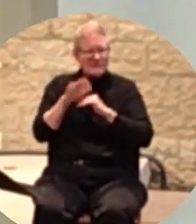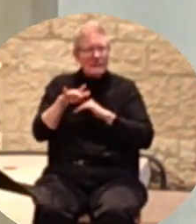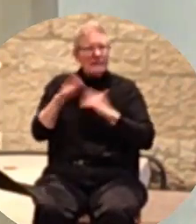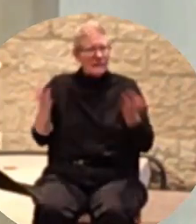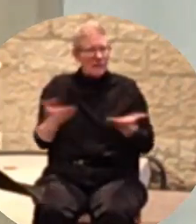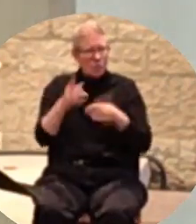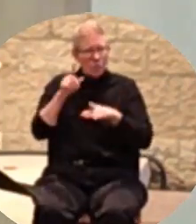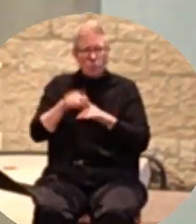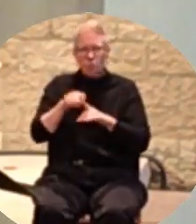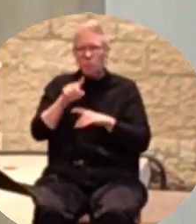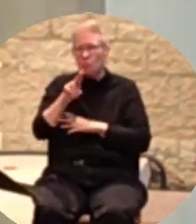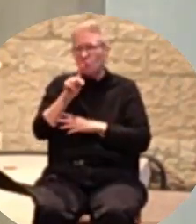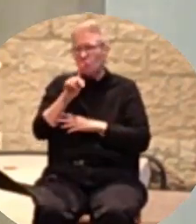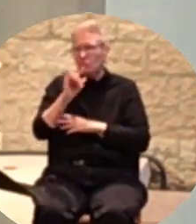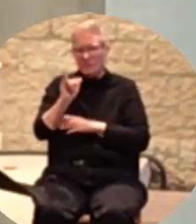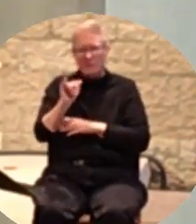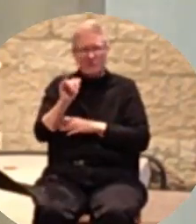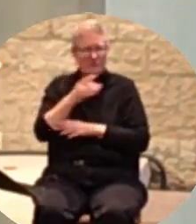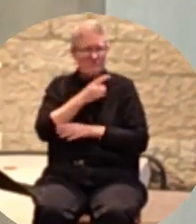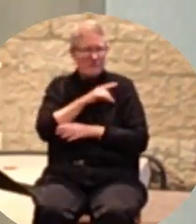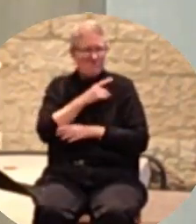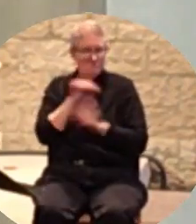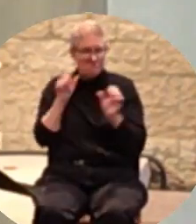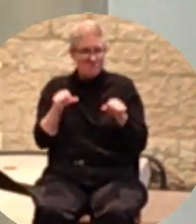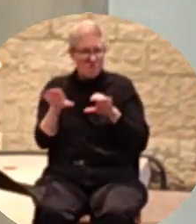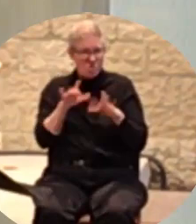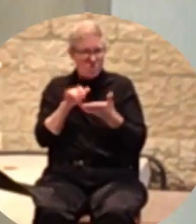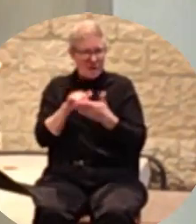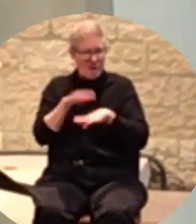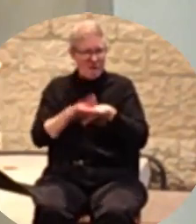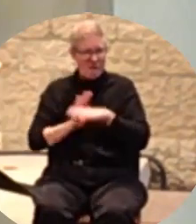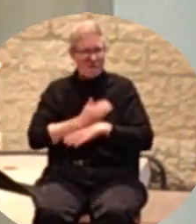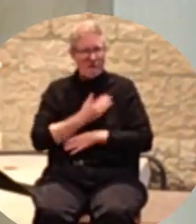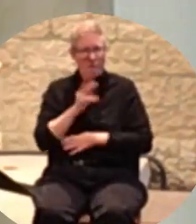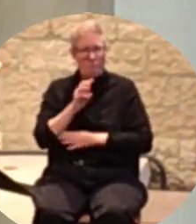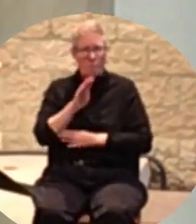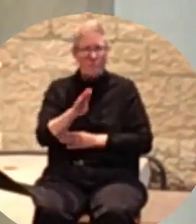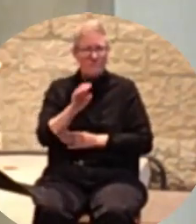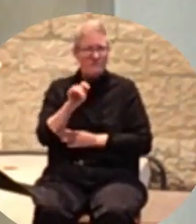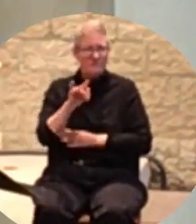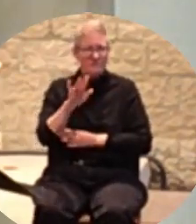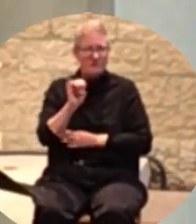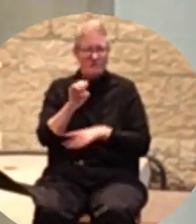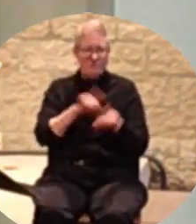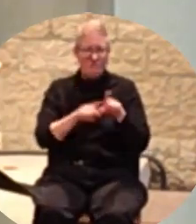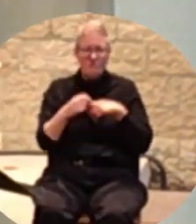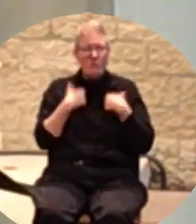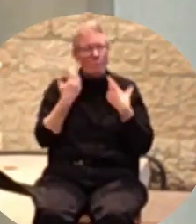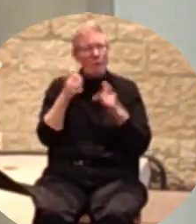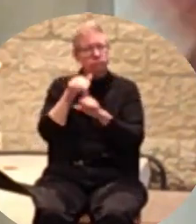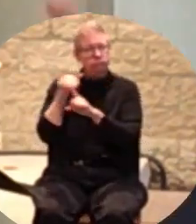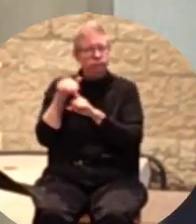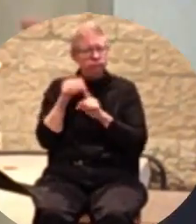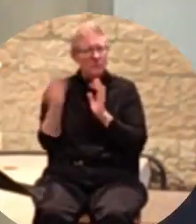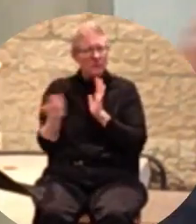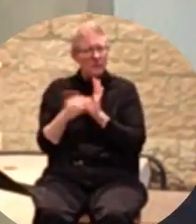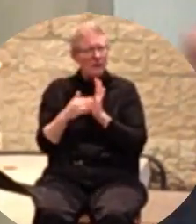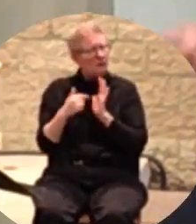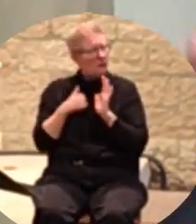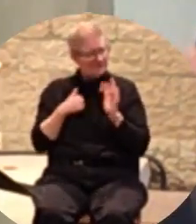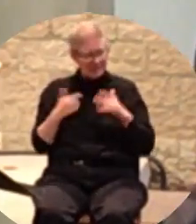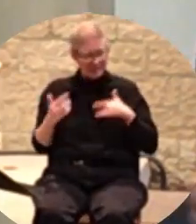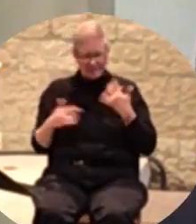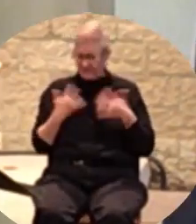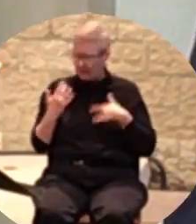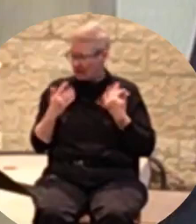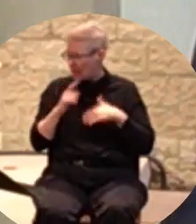Minneapolis, and you can do so on our website. Also, I just want to remind you again that I'm excited about a